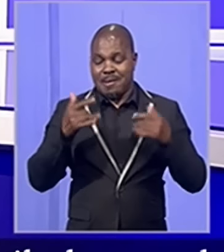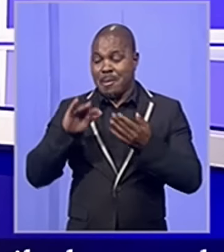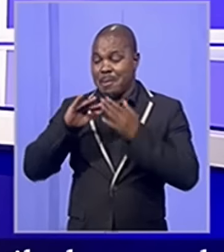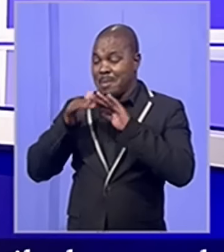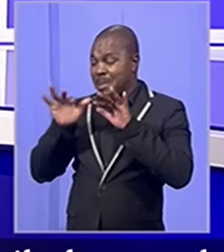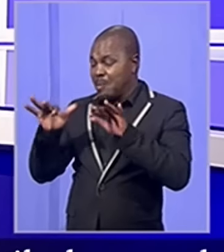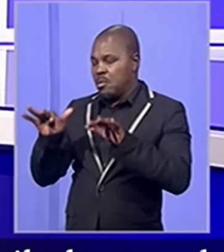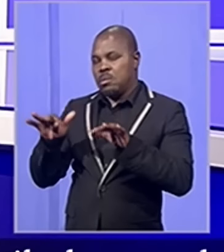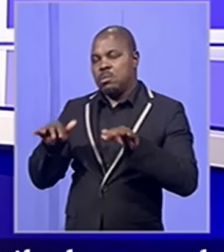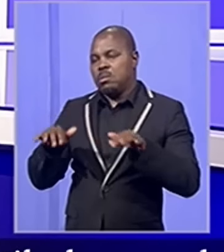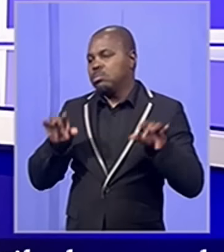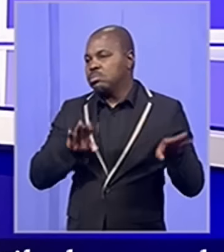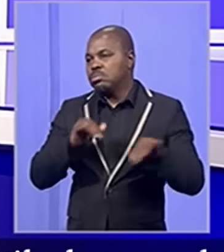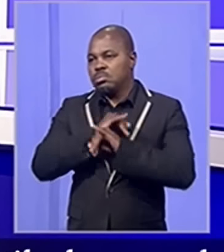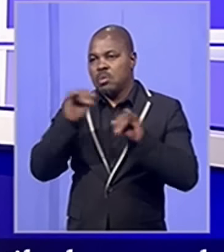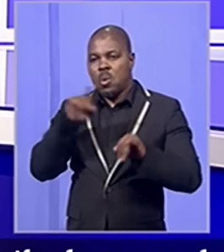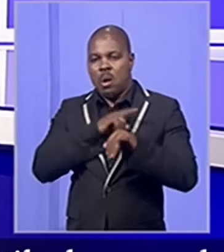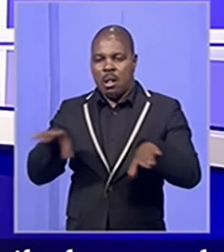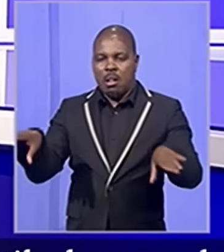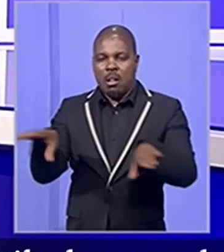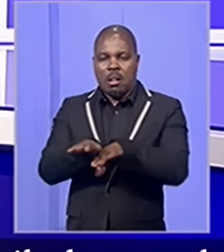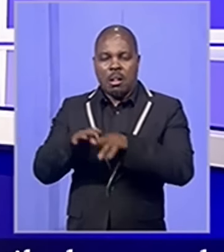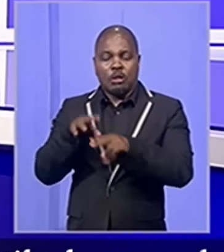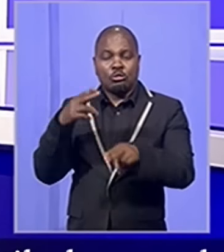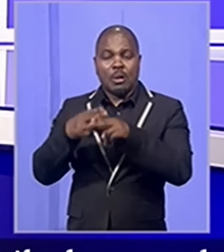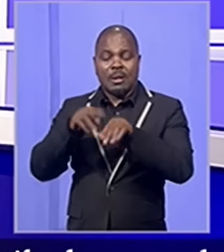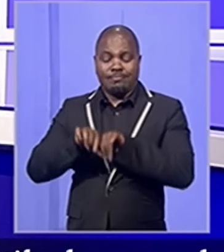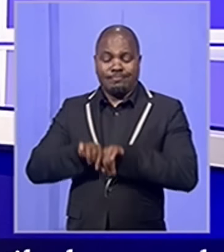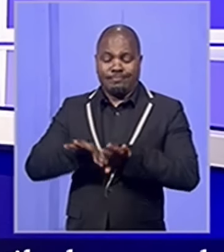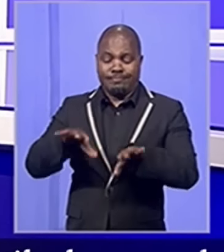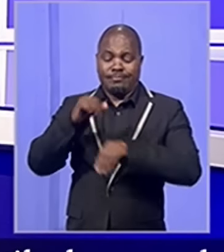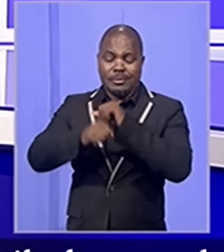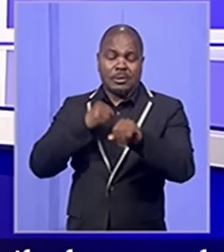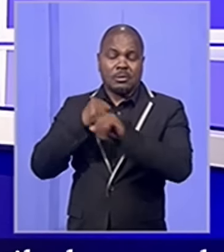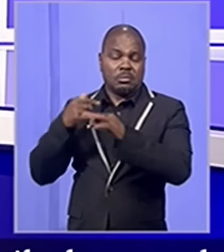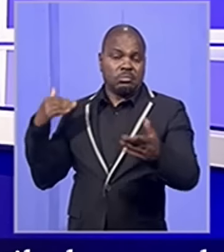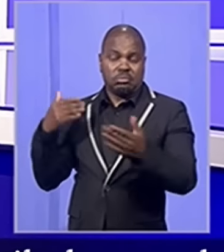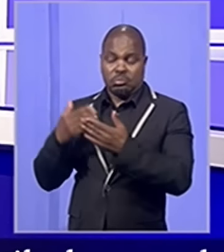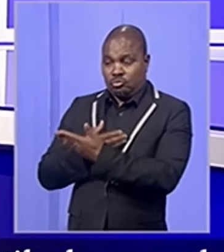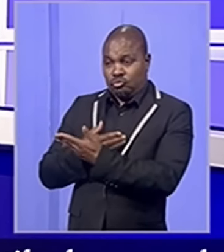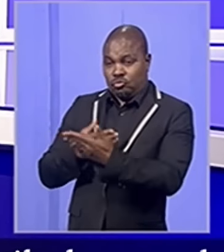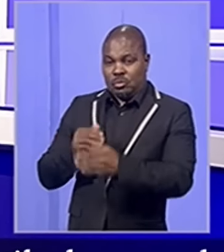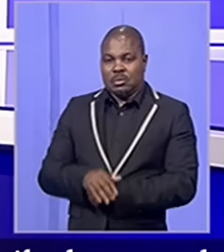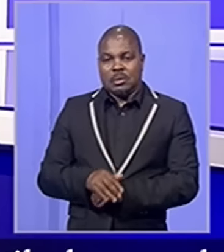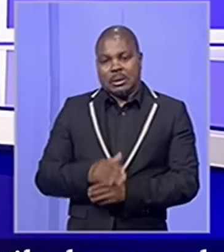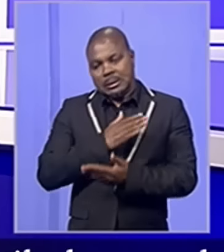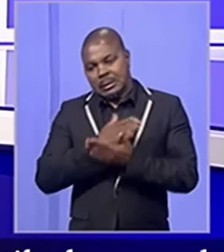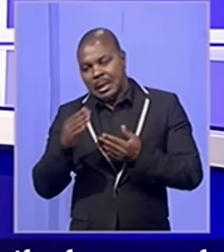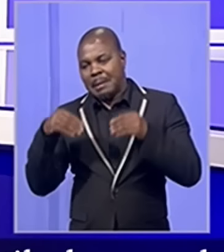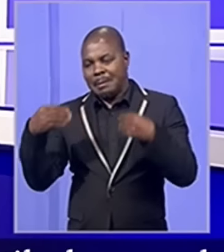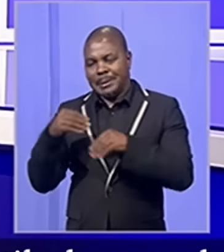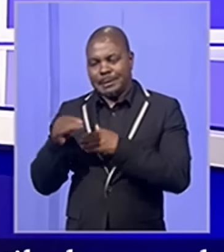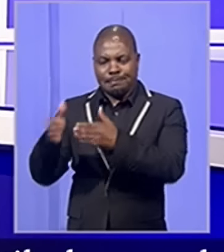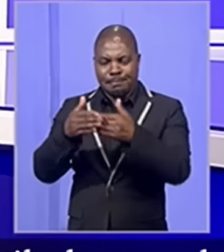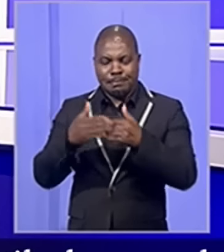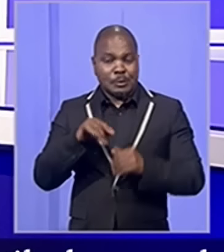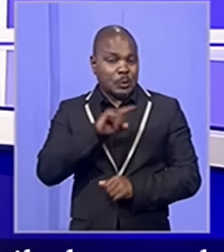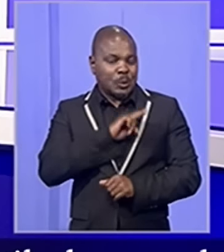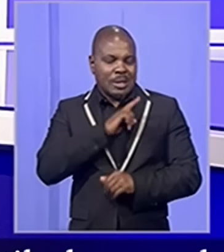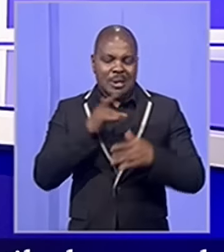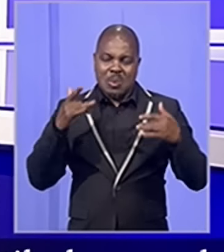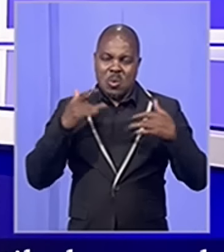sale ba tshela mo go elelang mantle teng dingwaga-ngwaga. Bangwe ba tswadile dikgwebo ka ntlha fa ba